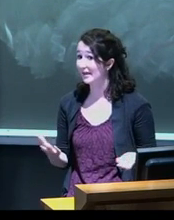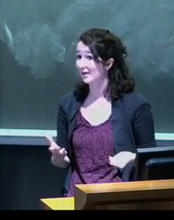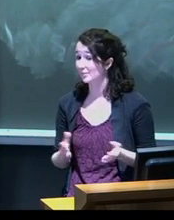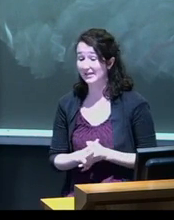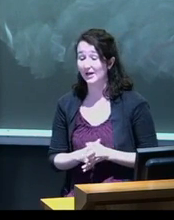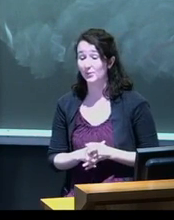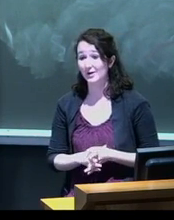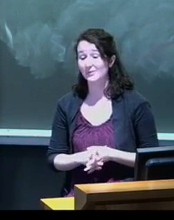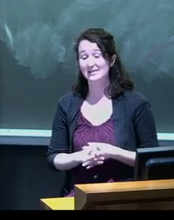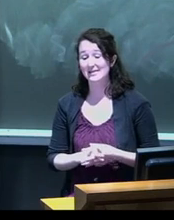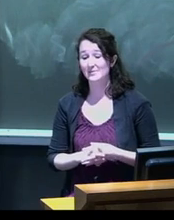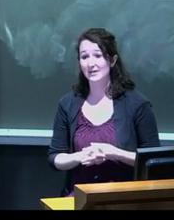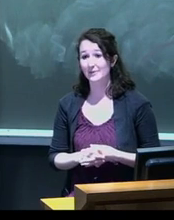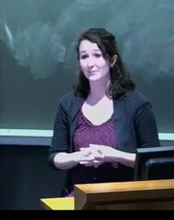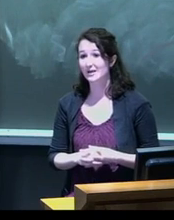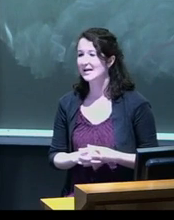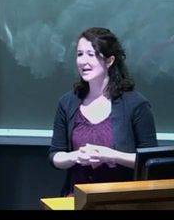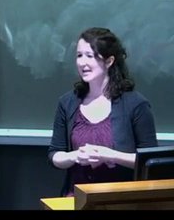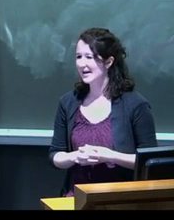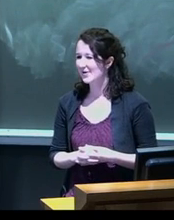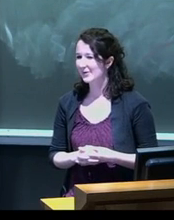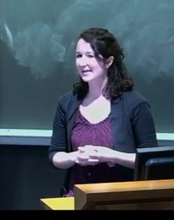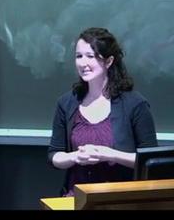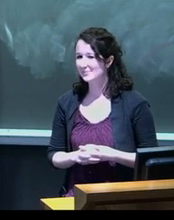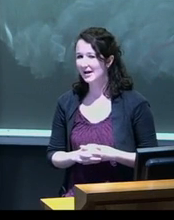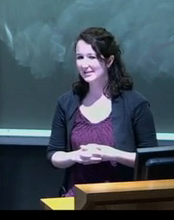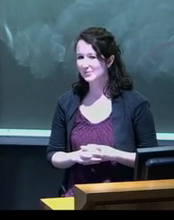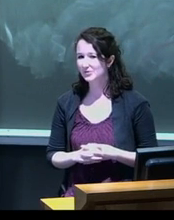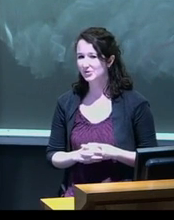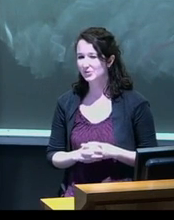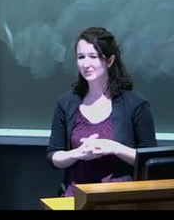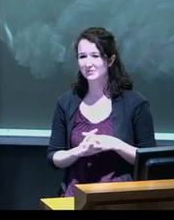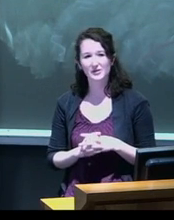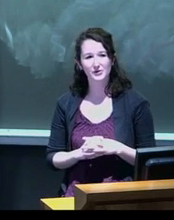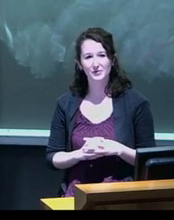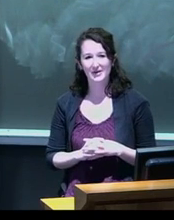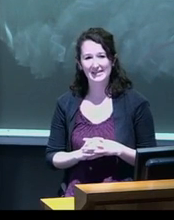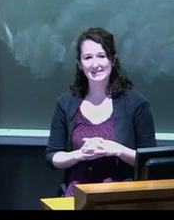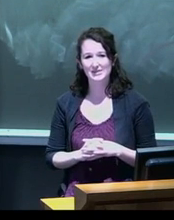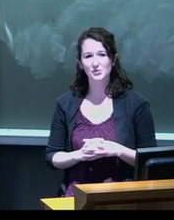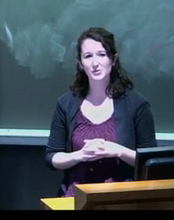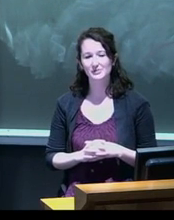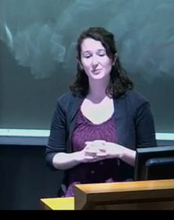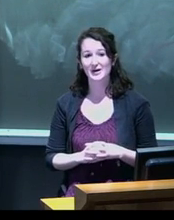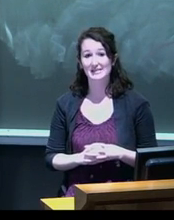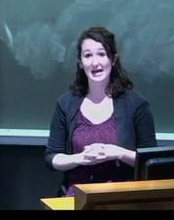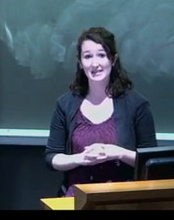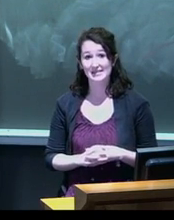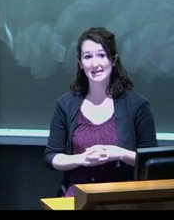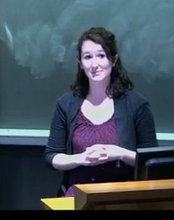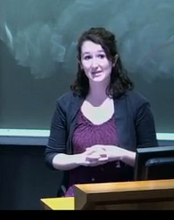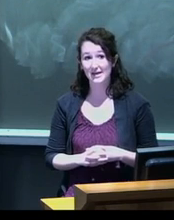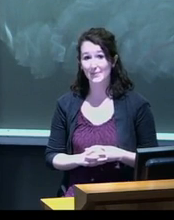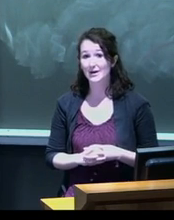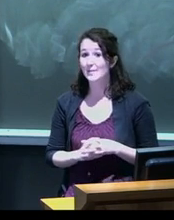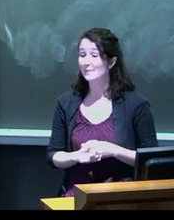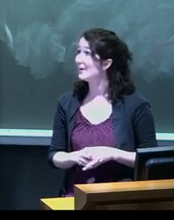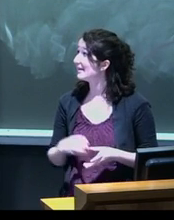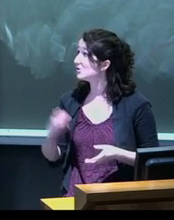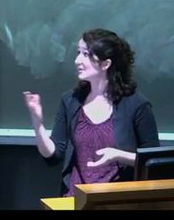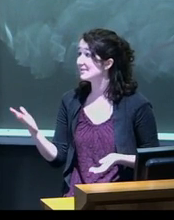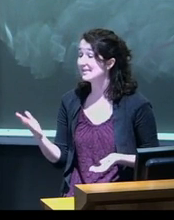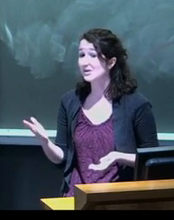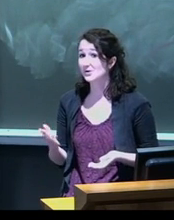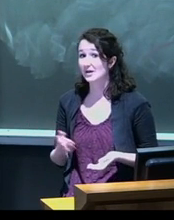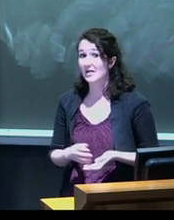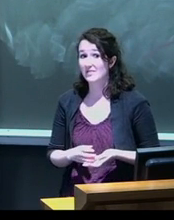would be incomplete and would not mean the same thing. Now, it's impossible to configure your face in two different ways at the same time, but